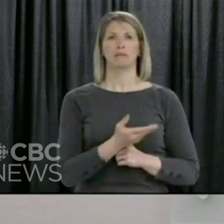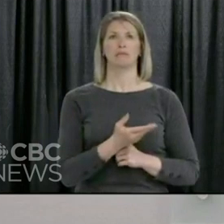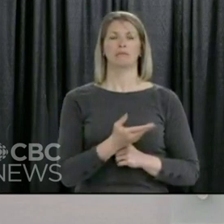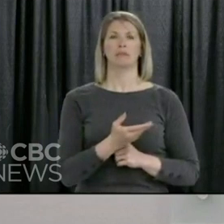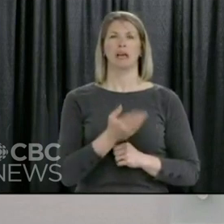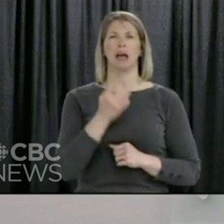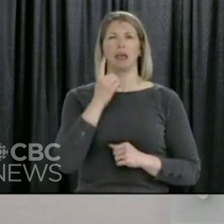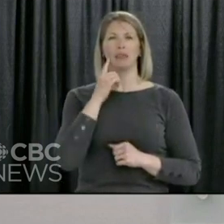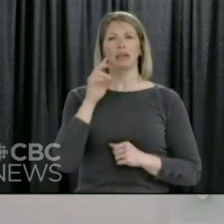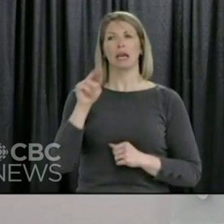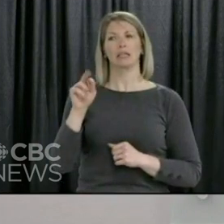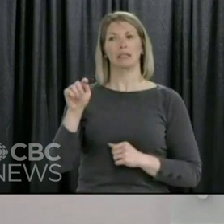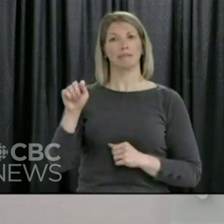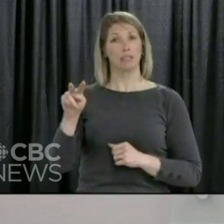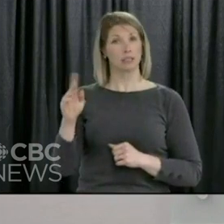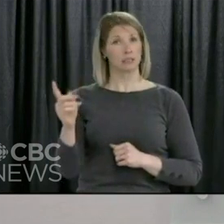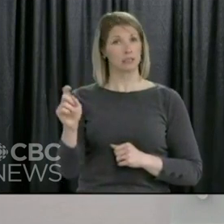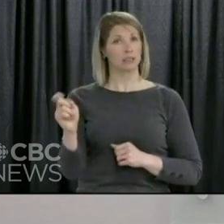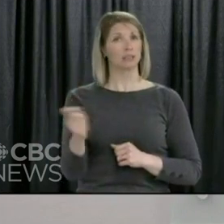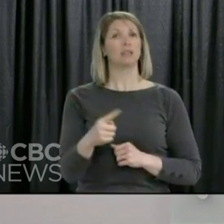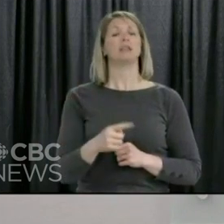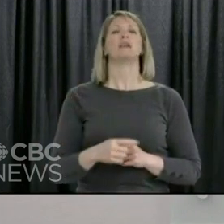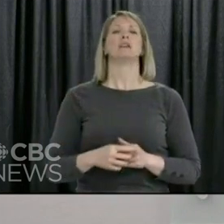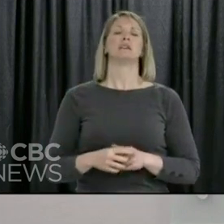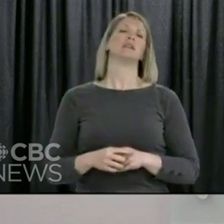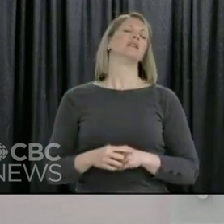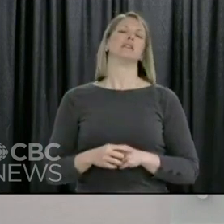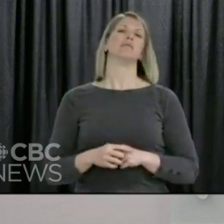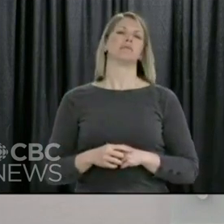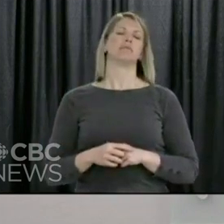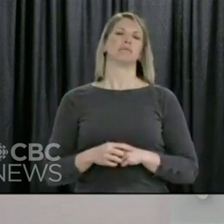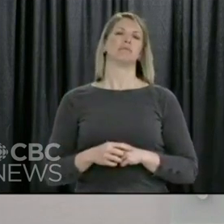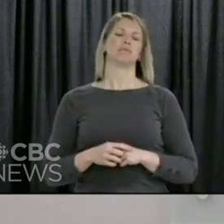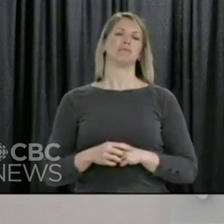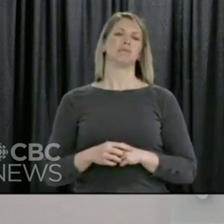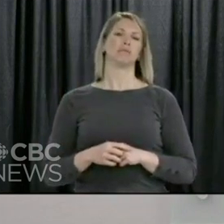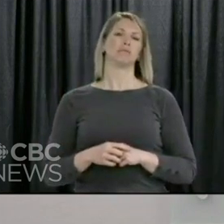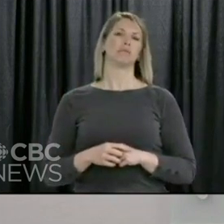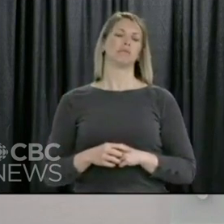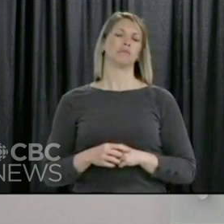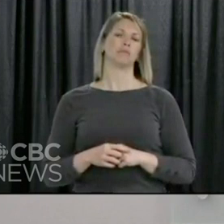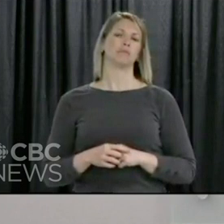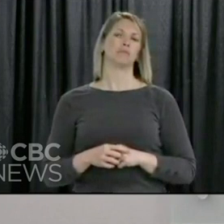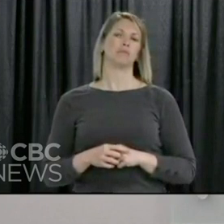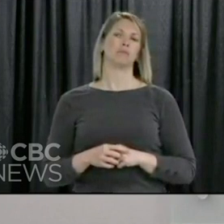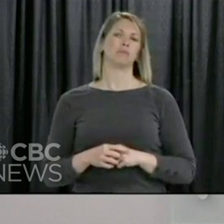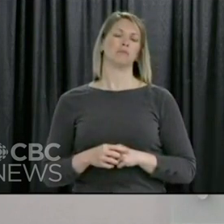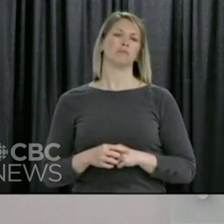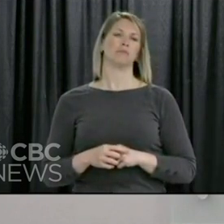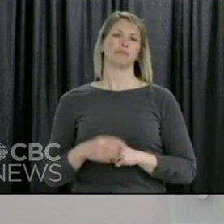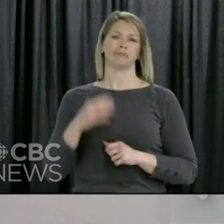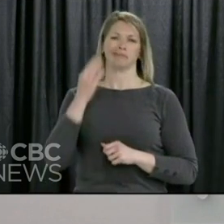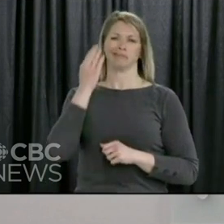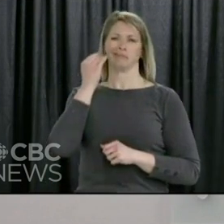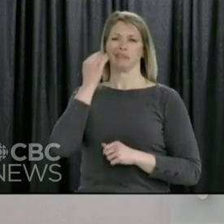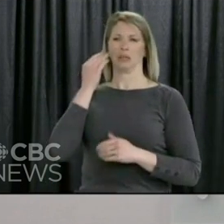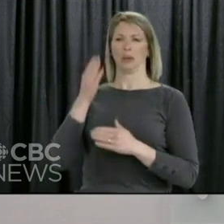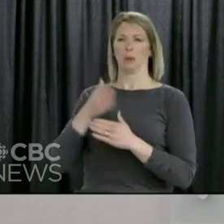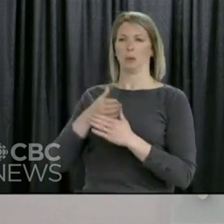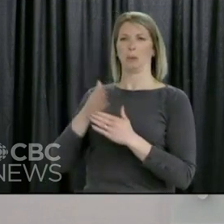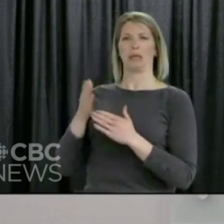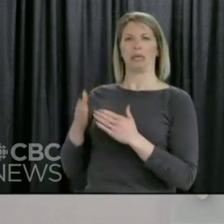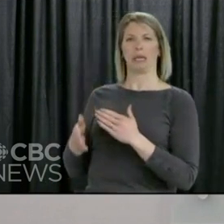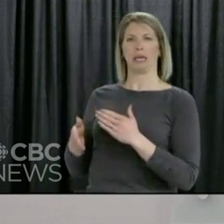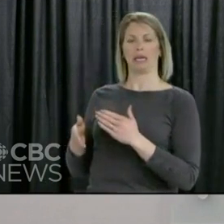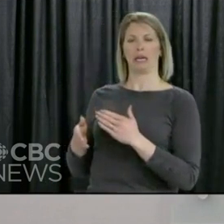Kellyanne. Hi, I'm wondering if we've got any new information regarding this past weekend on how many